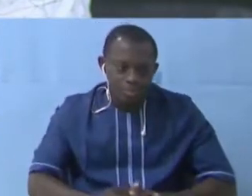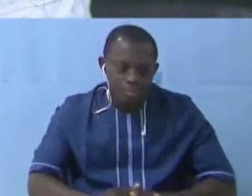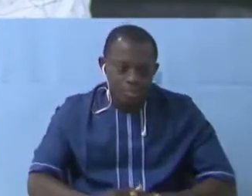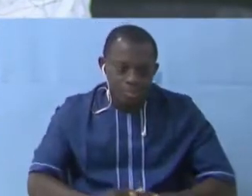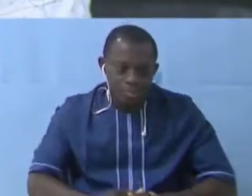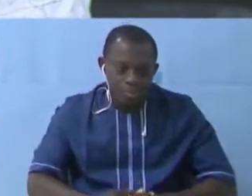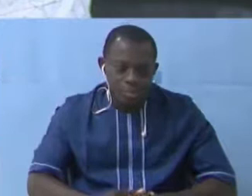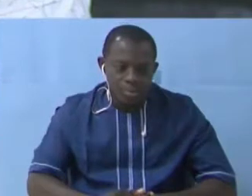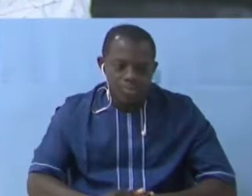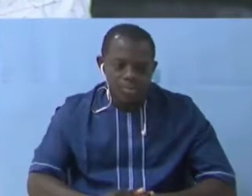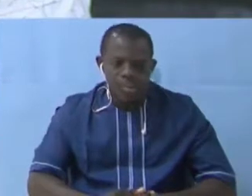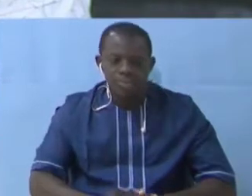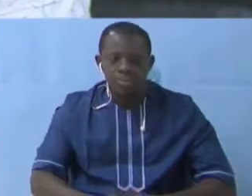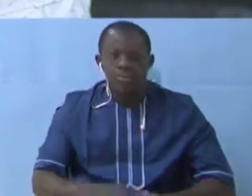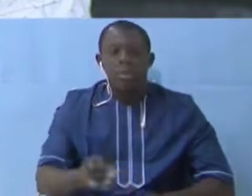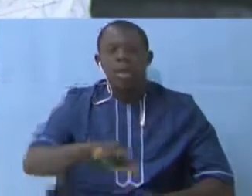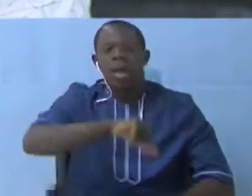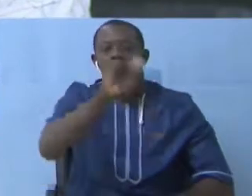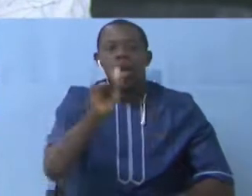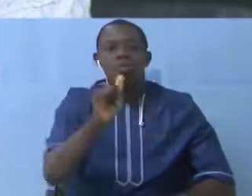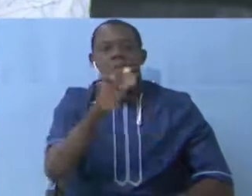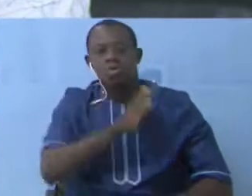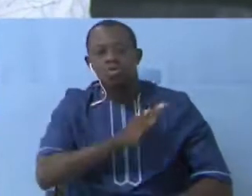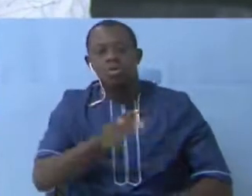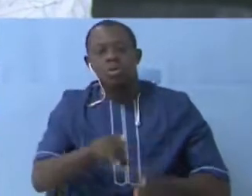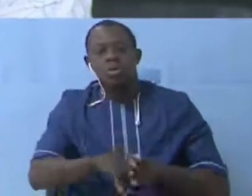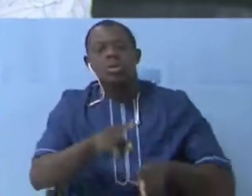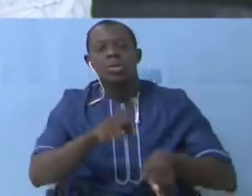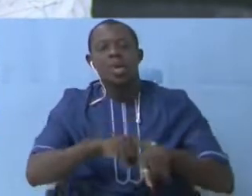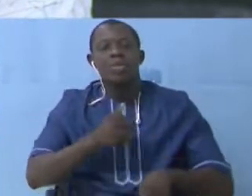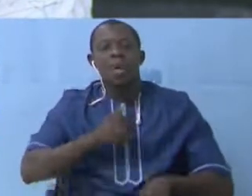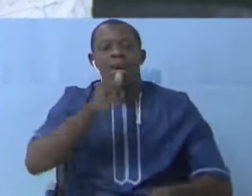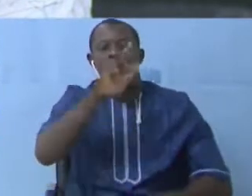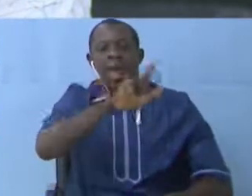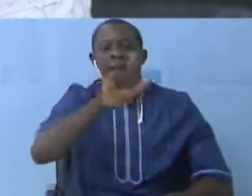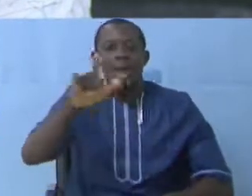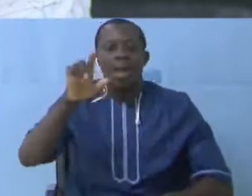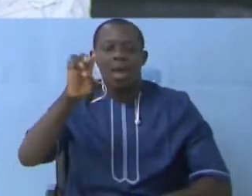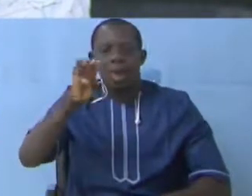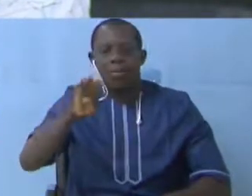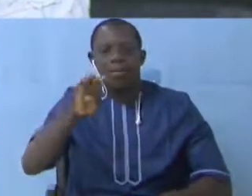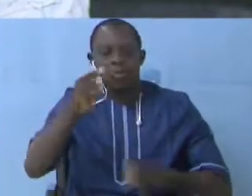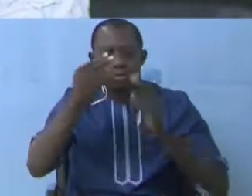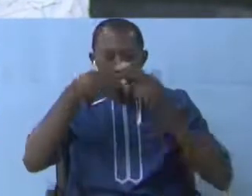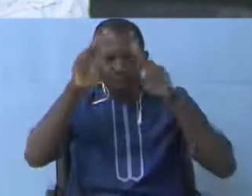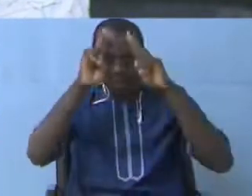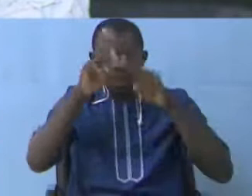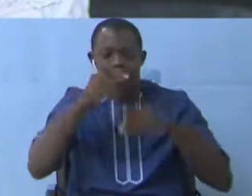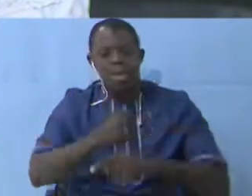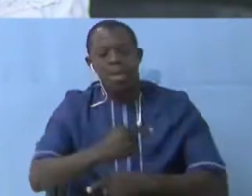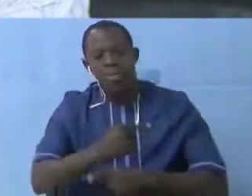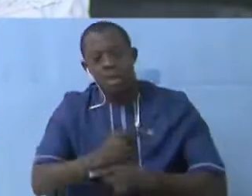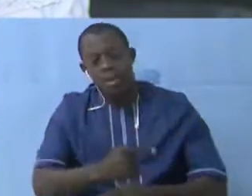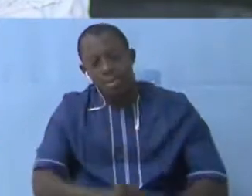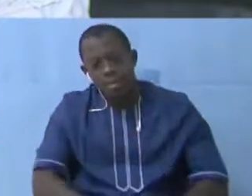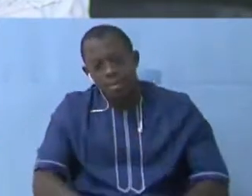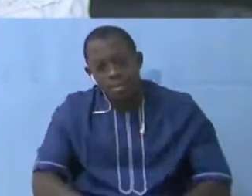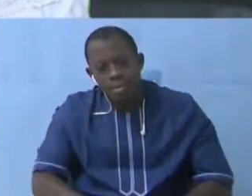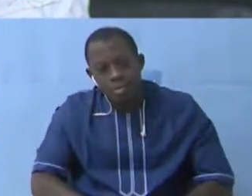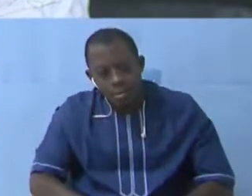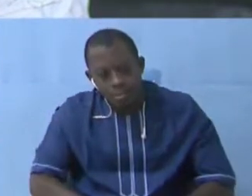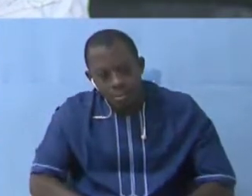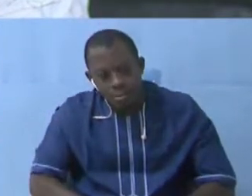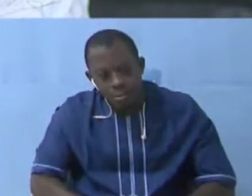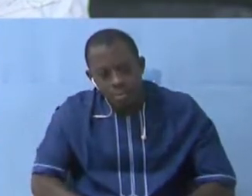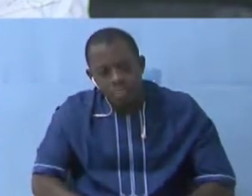and also during my LLM ak ci jamono days jooju at nga the xam University ne of the beneen Gambia. fànni loi bi ñoo wax LLM ci University bu